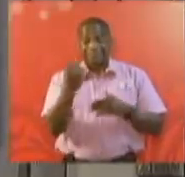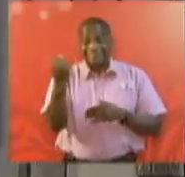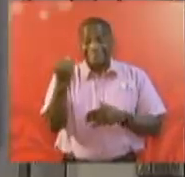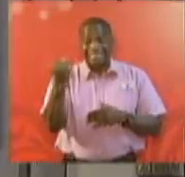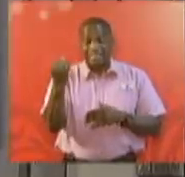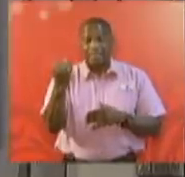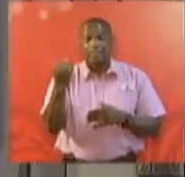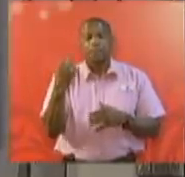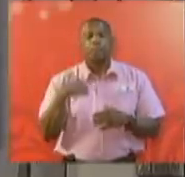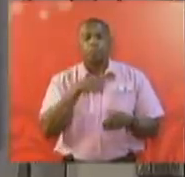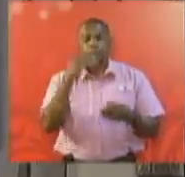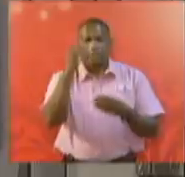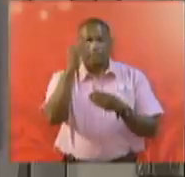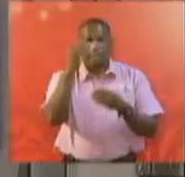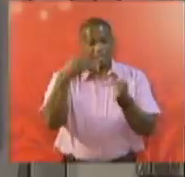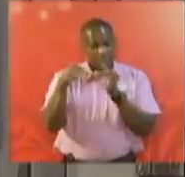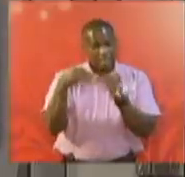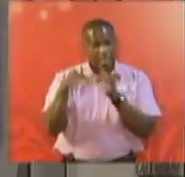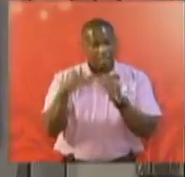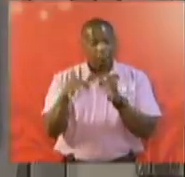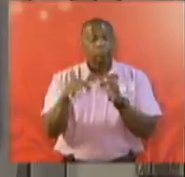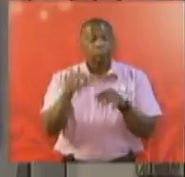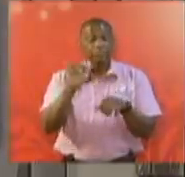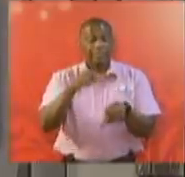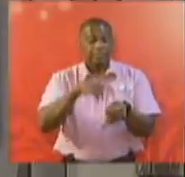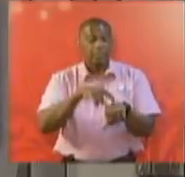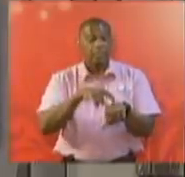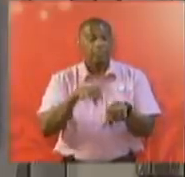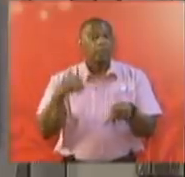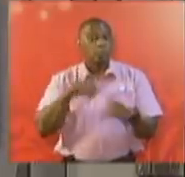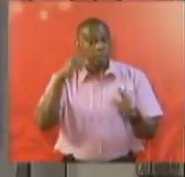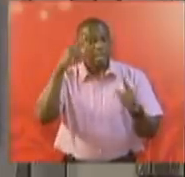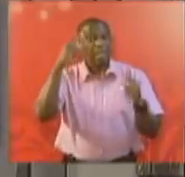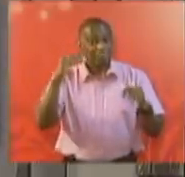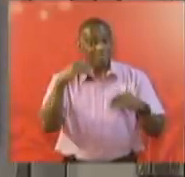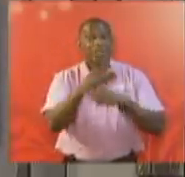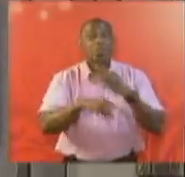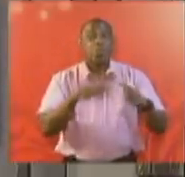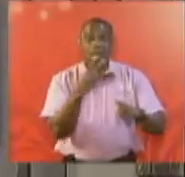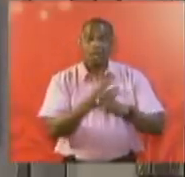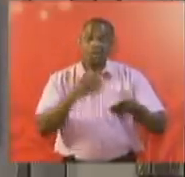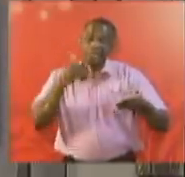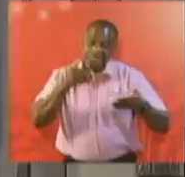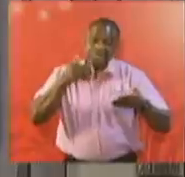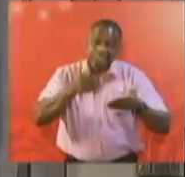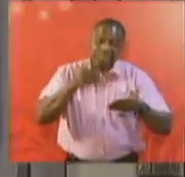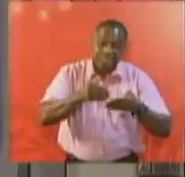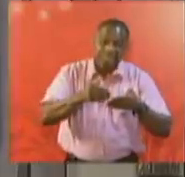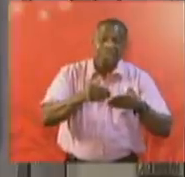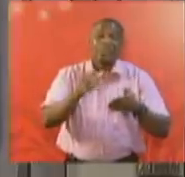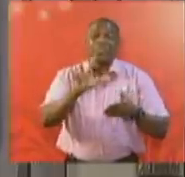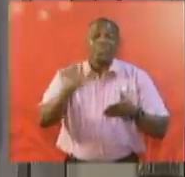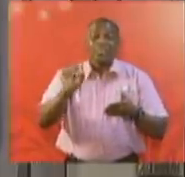have indicated at that time that we expected the world to hit the unenviable mark of 30